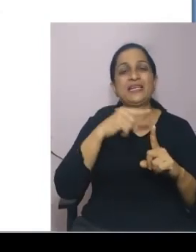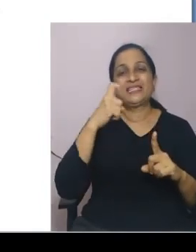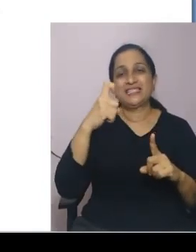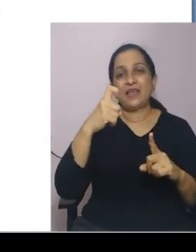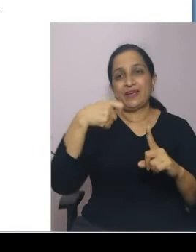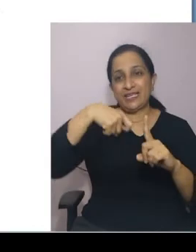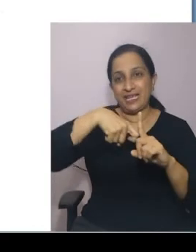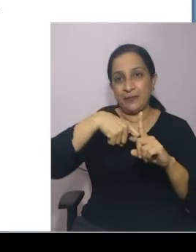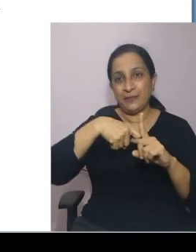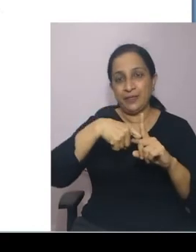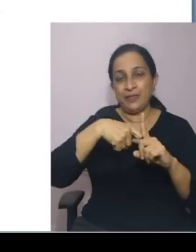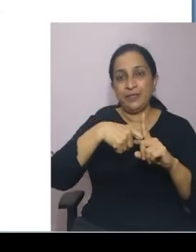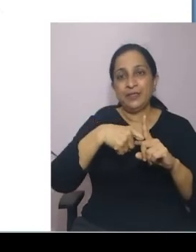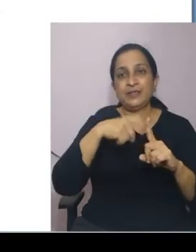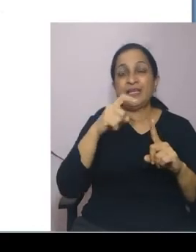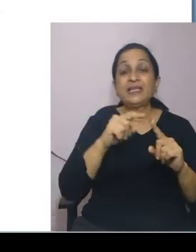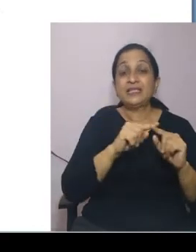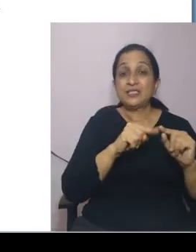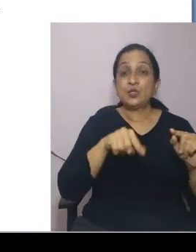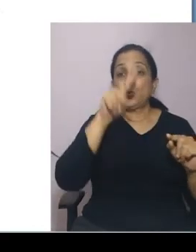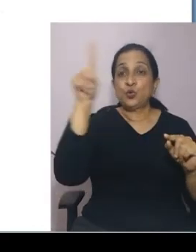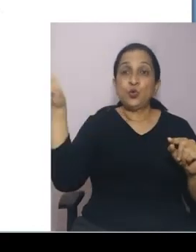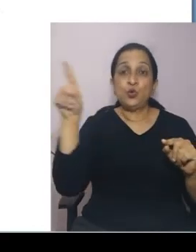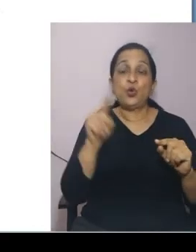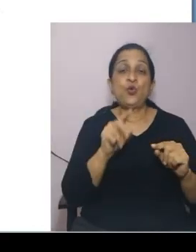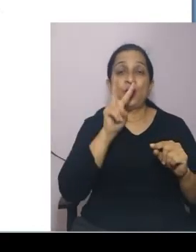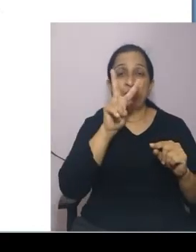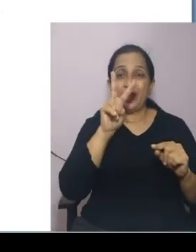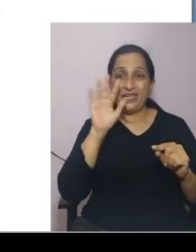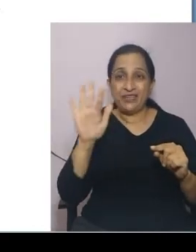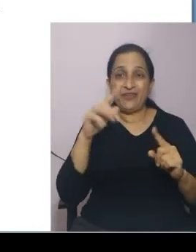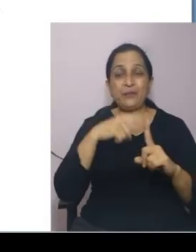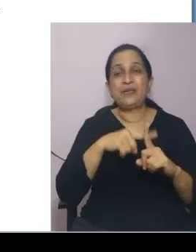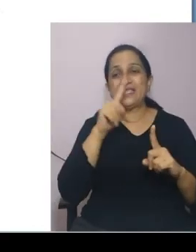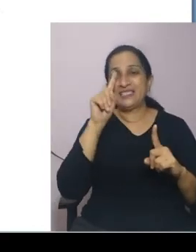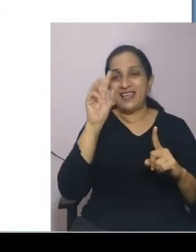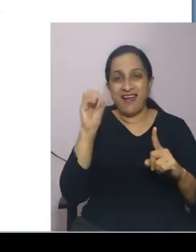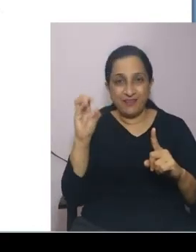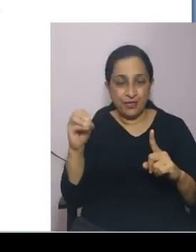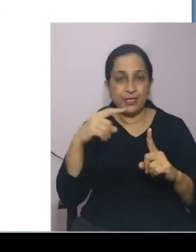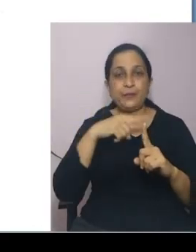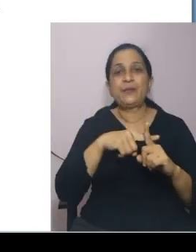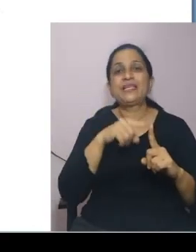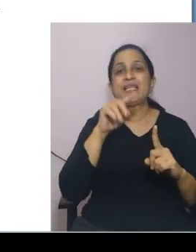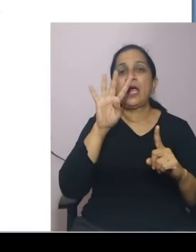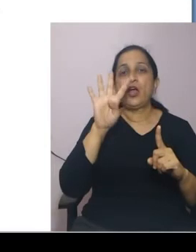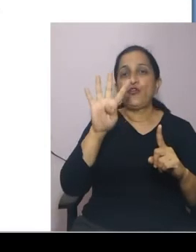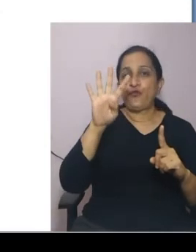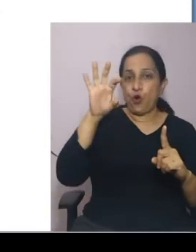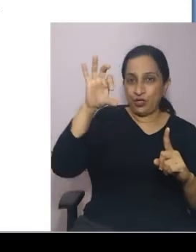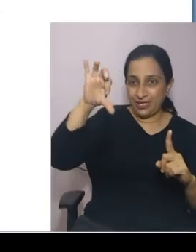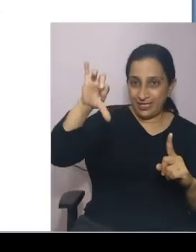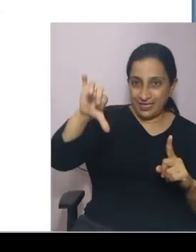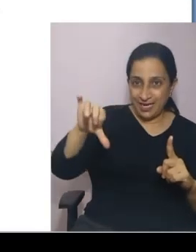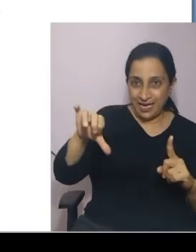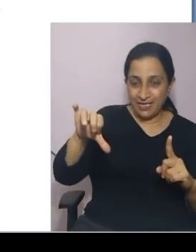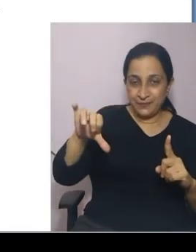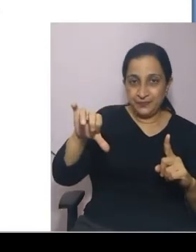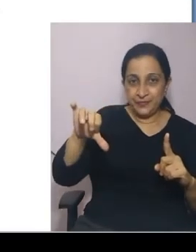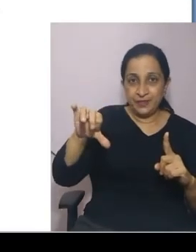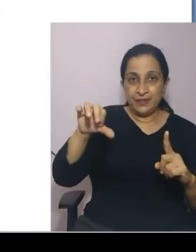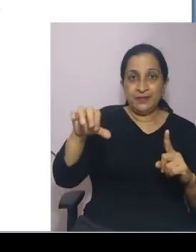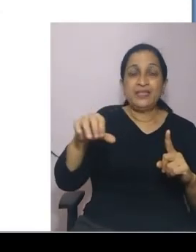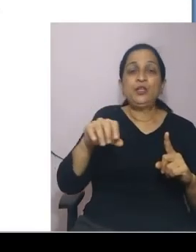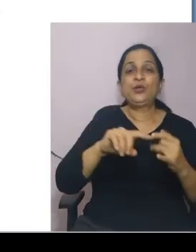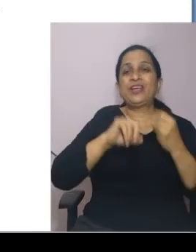to vector product of these two. Okay. So that is nothing but square root of square of this plus